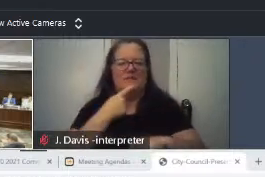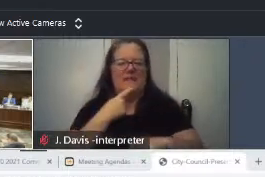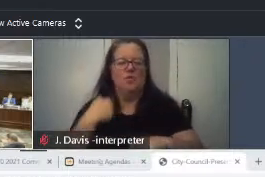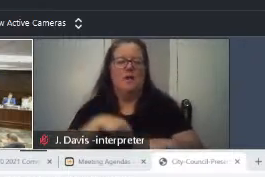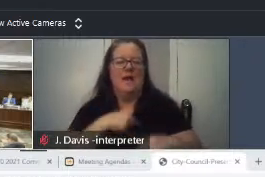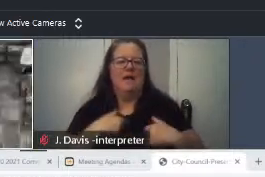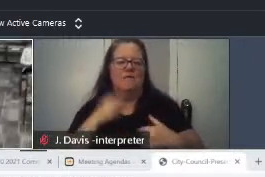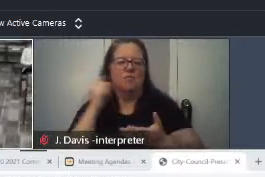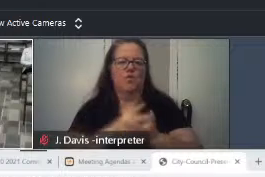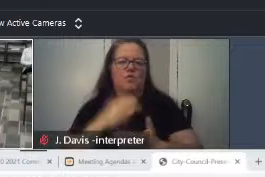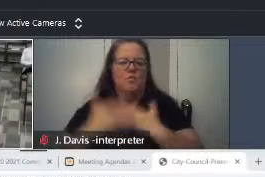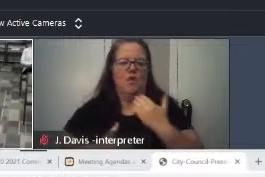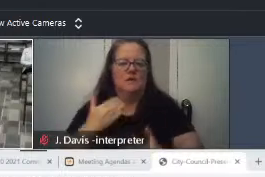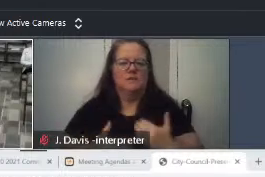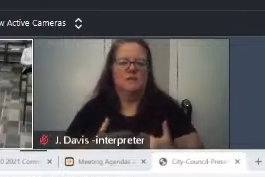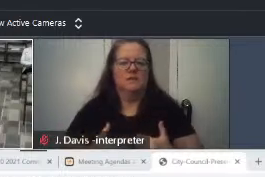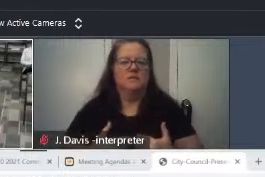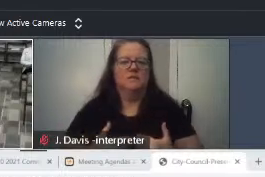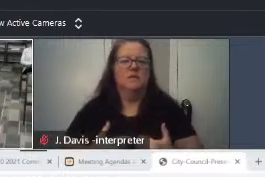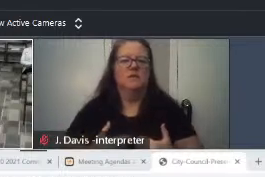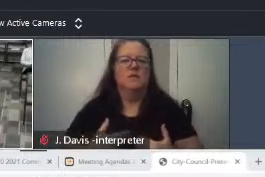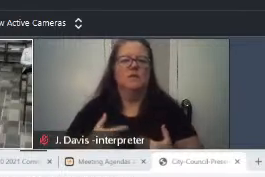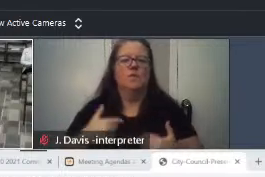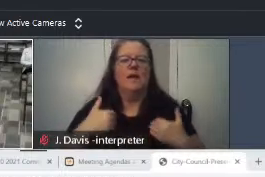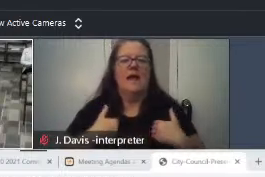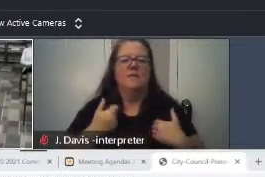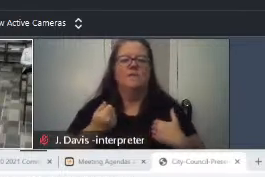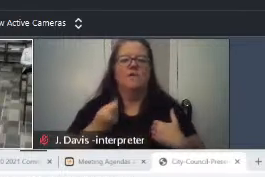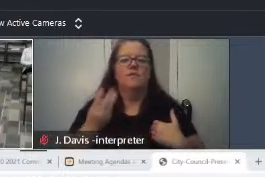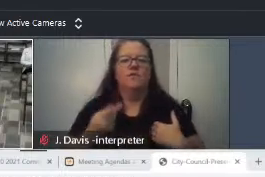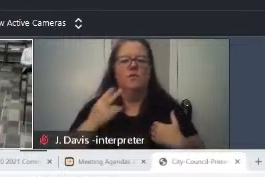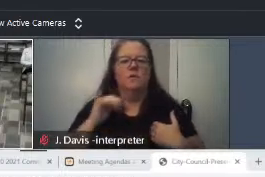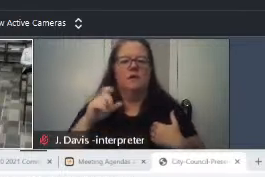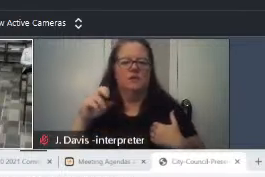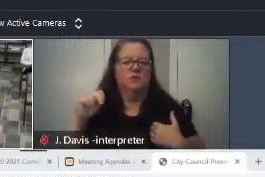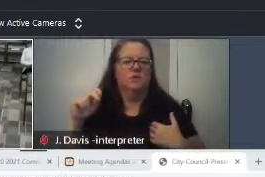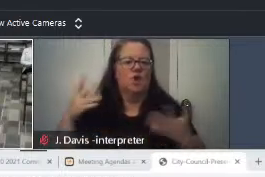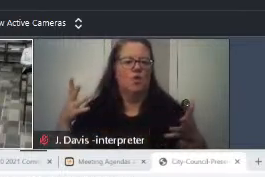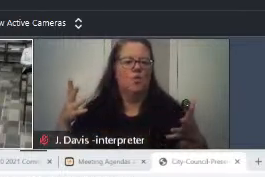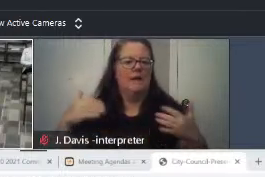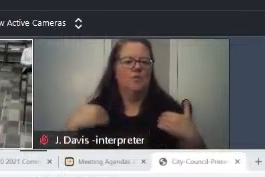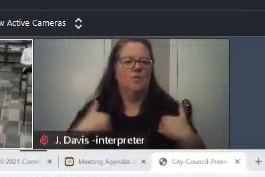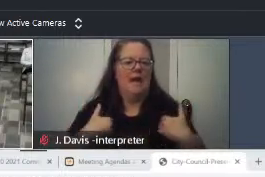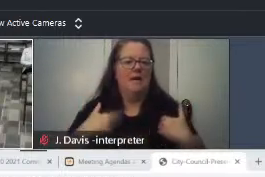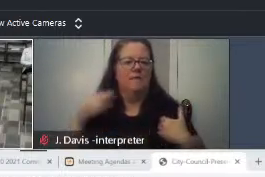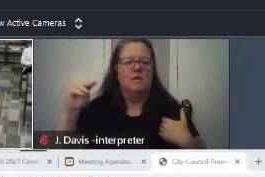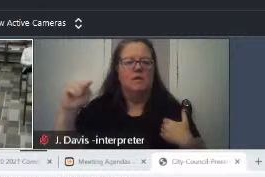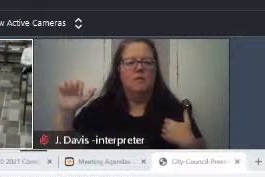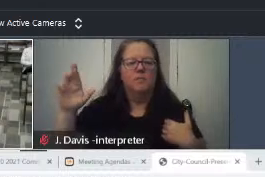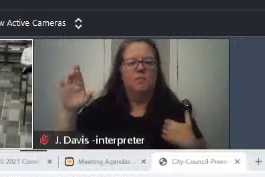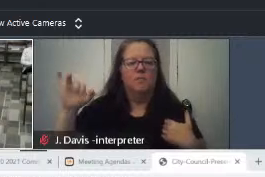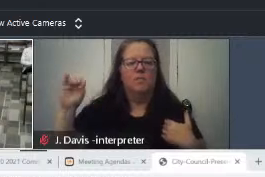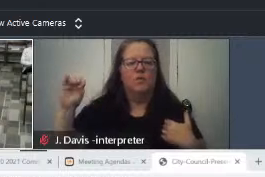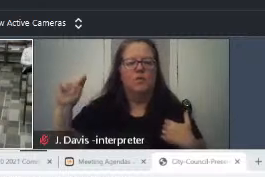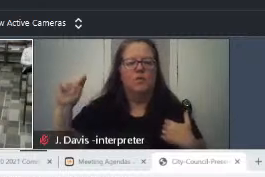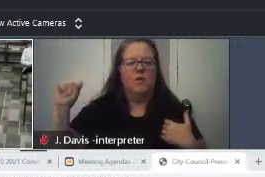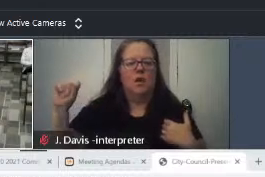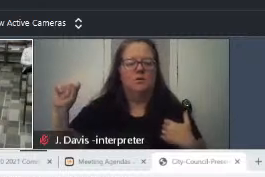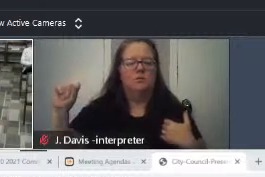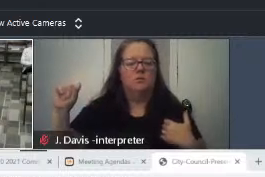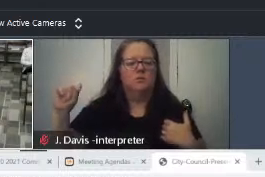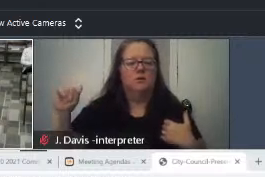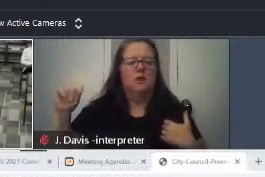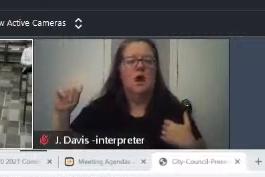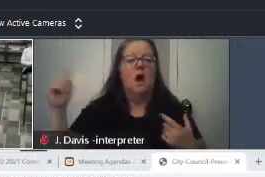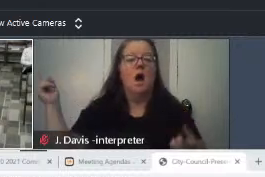which we feel comfortable with. We own a couple of Hiltons in the market, so we know, and Marriott's as well for that fact. So until we